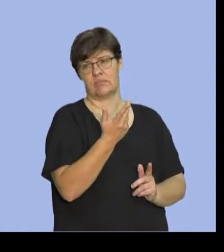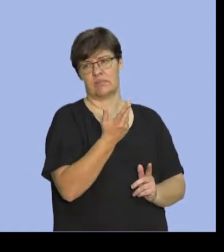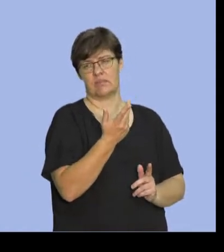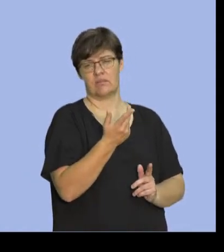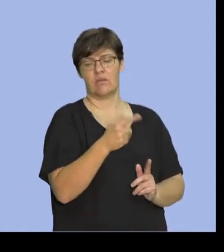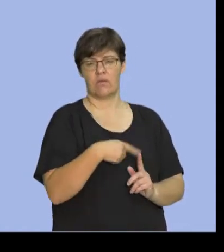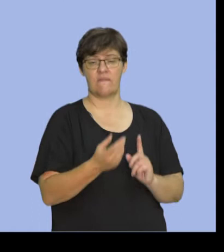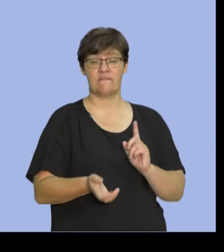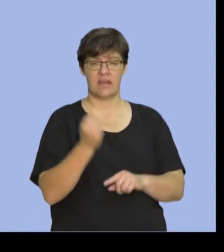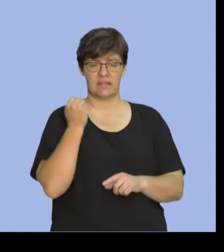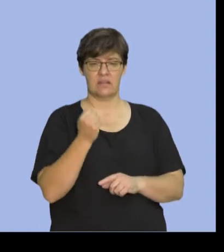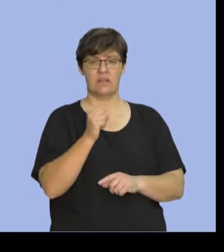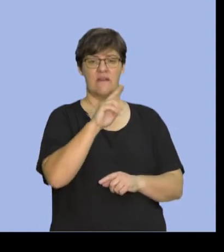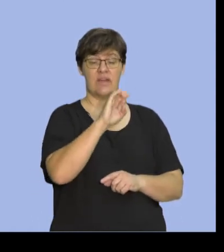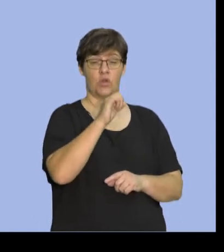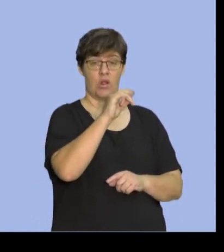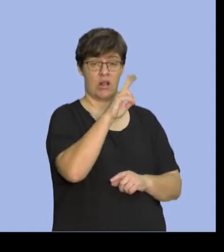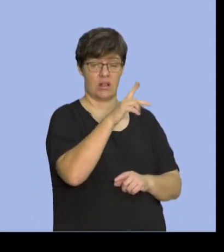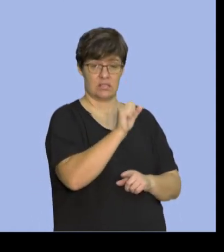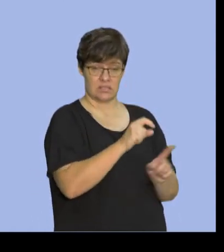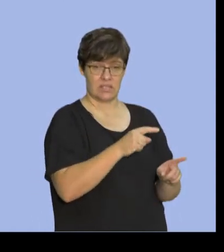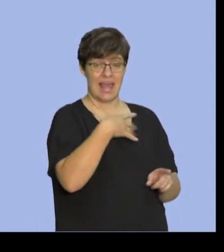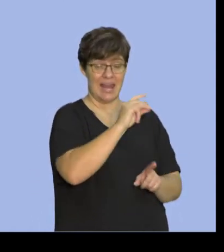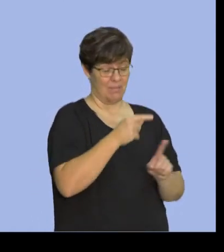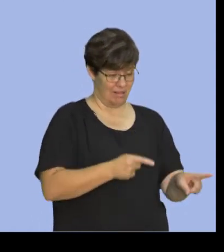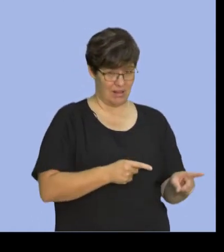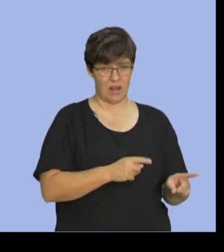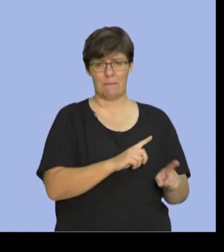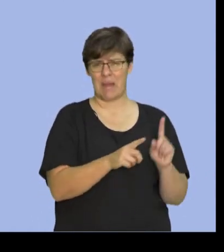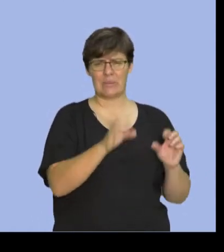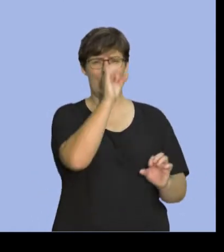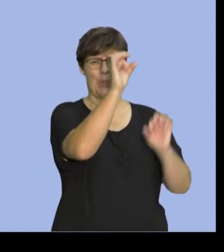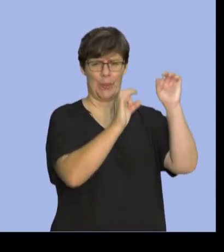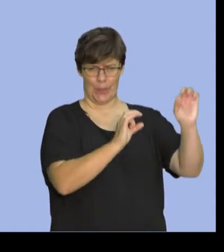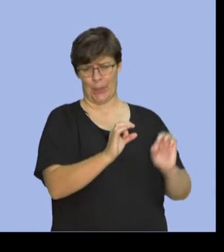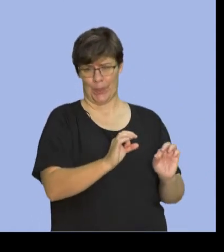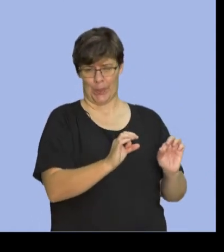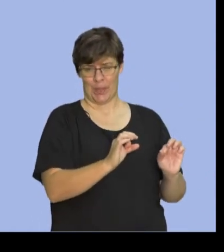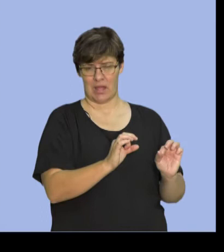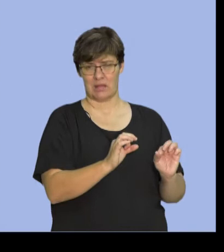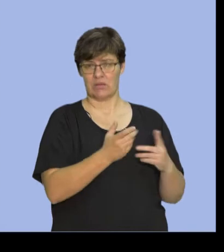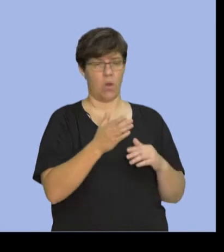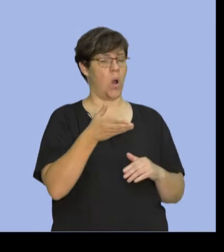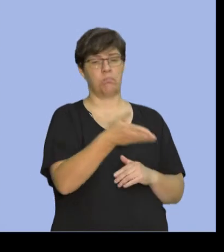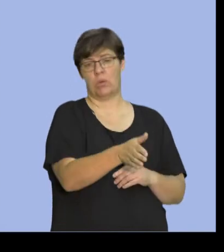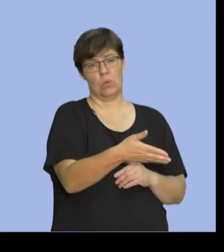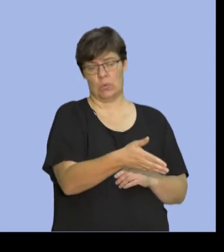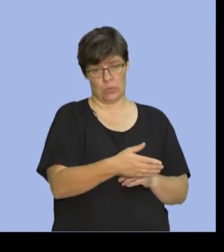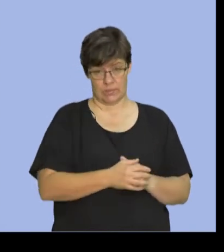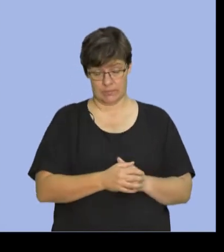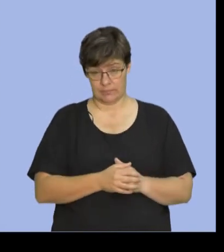we do find vacuoles in plants, in animal cells, but they generally are smaller or not present if they are